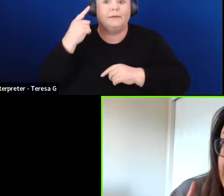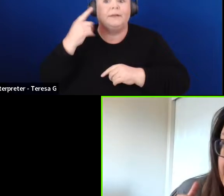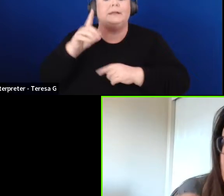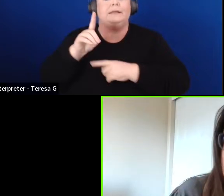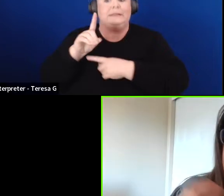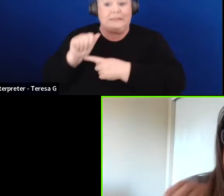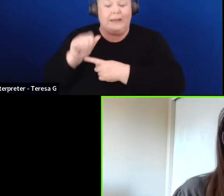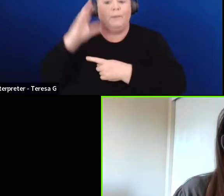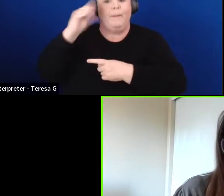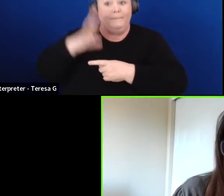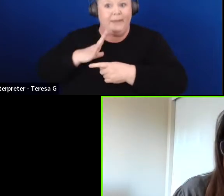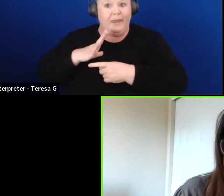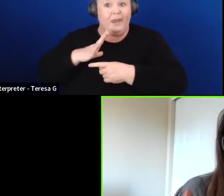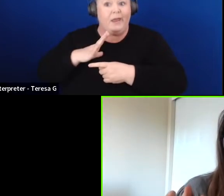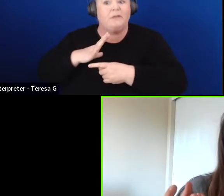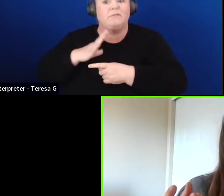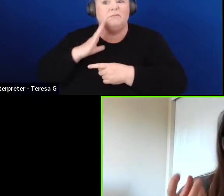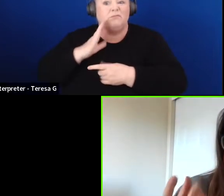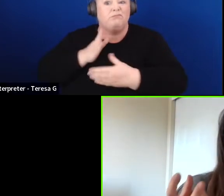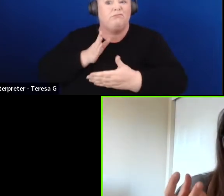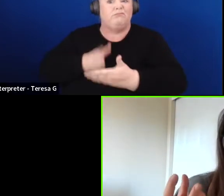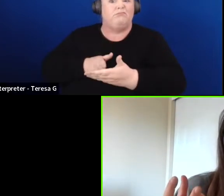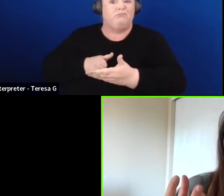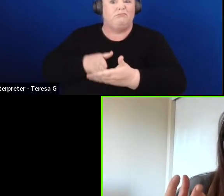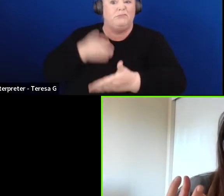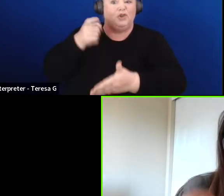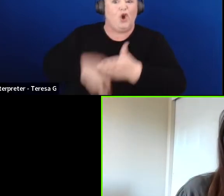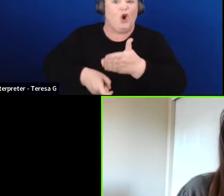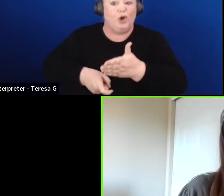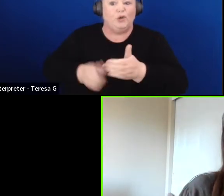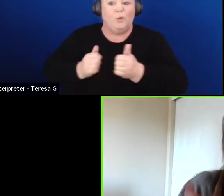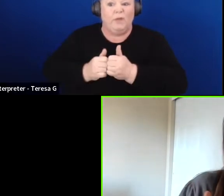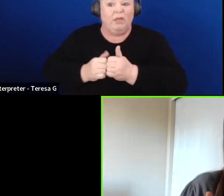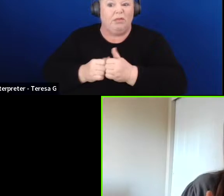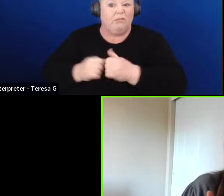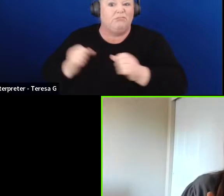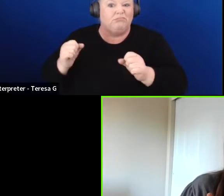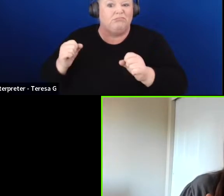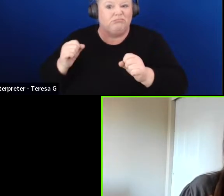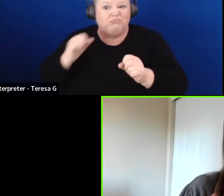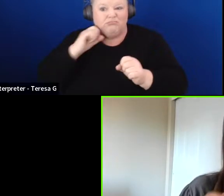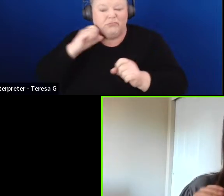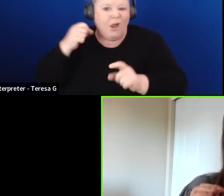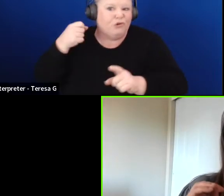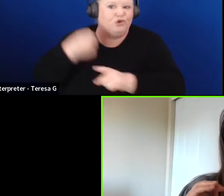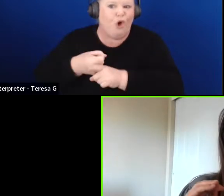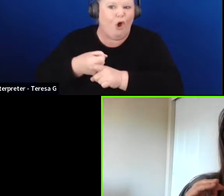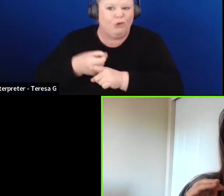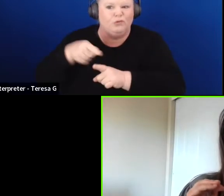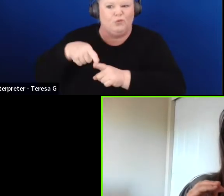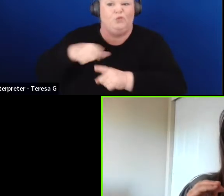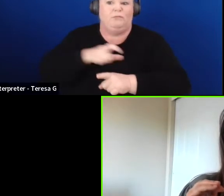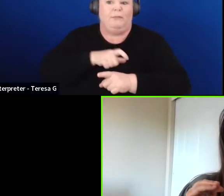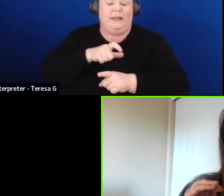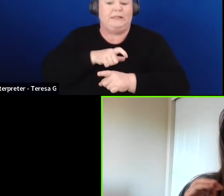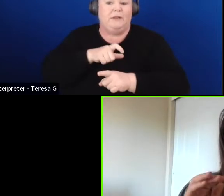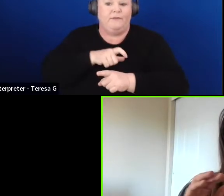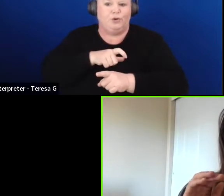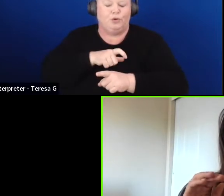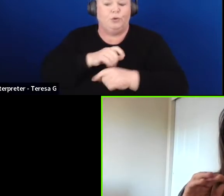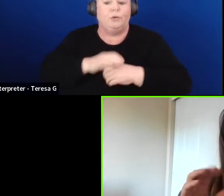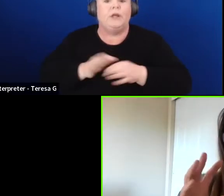disabled man was being charged with assault against police officers.